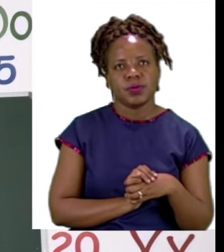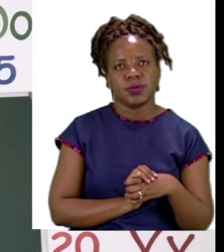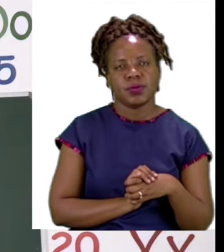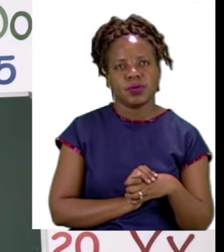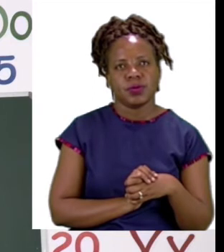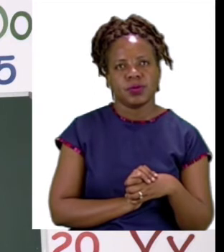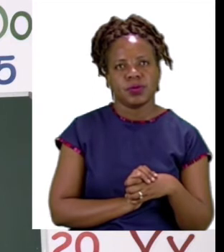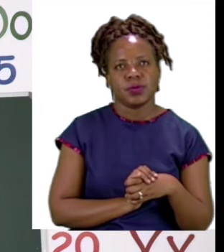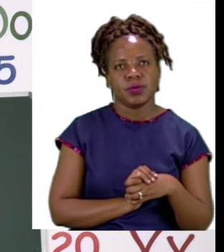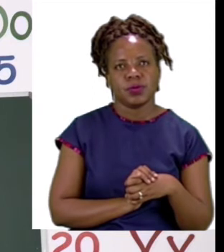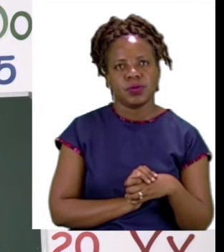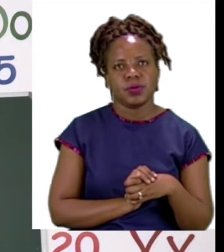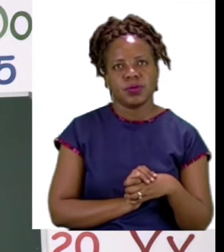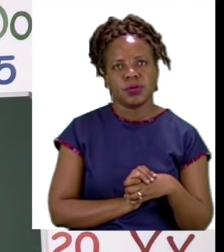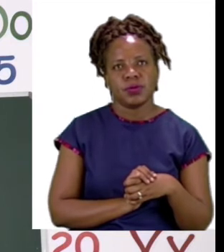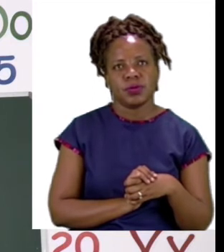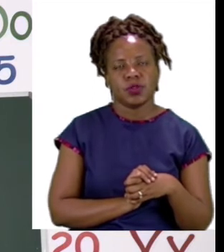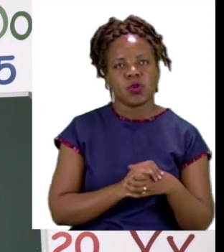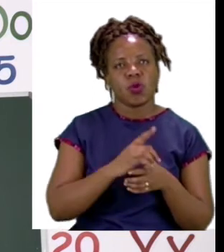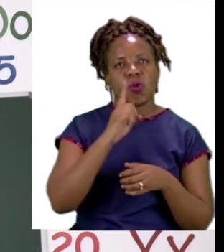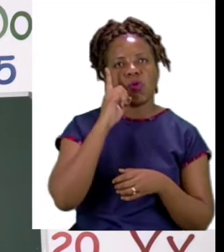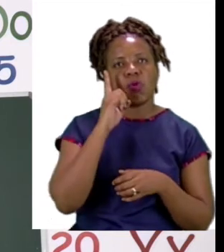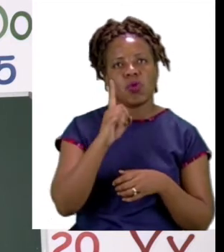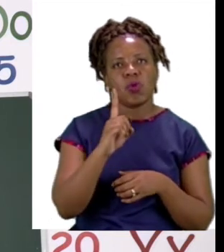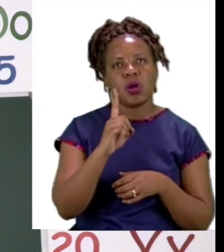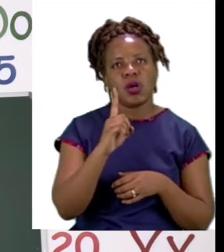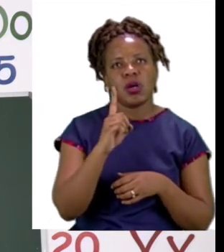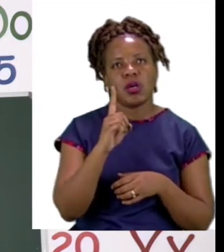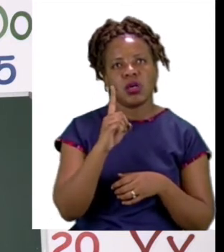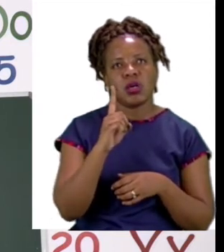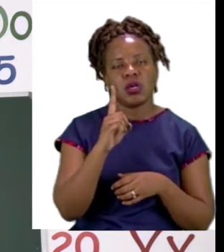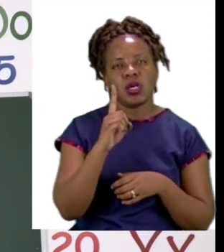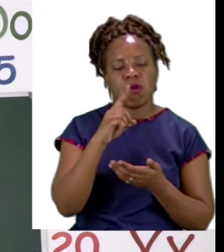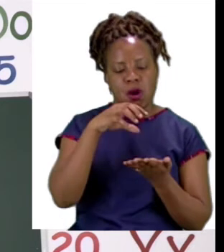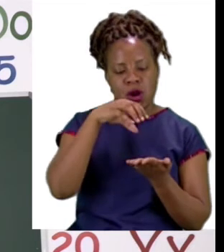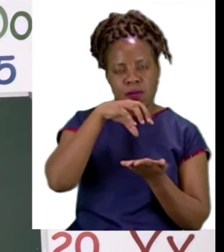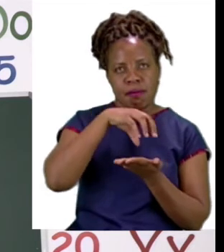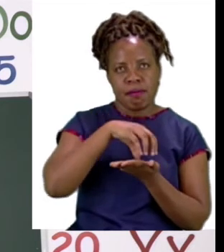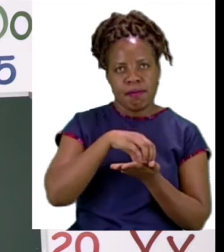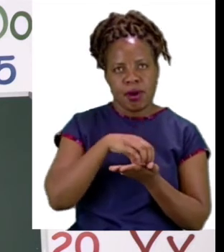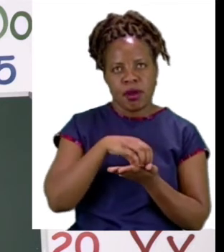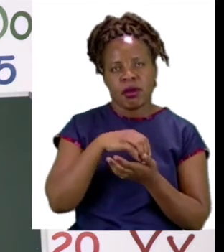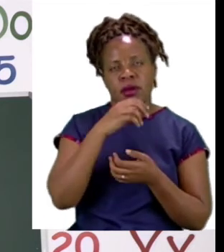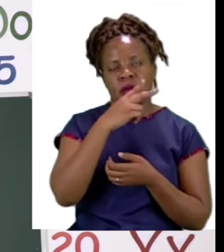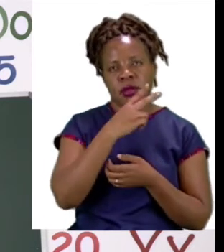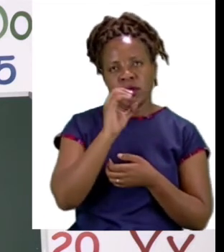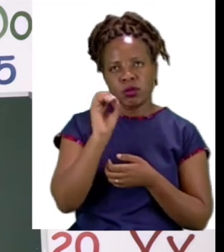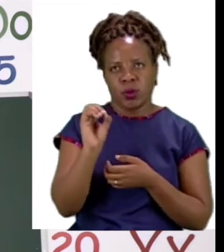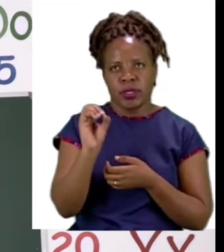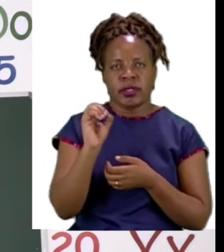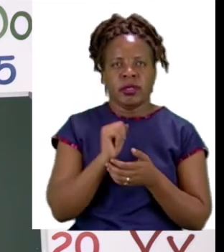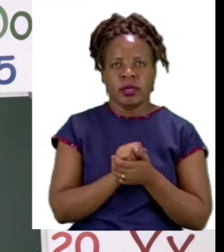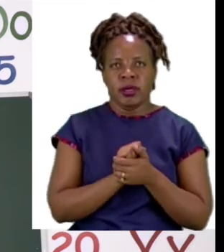Remember, this is our pie. Let's draw a beautiful pie. There's our pie.